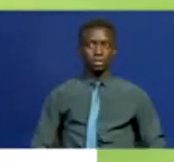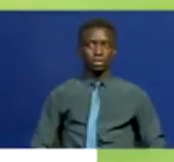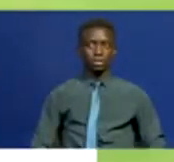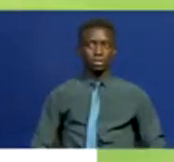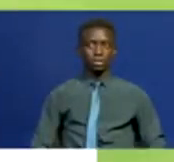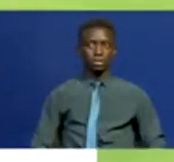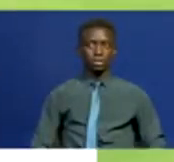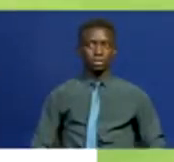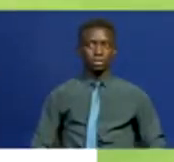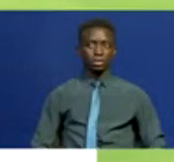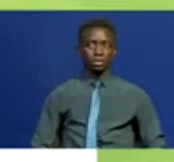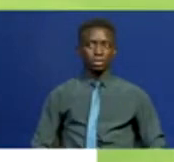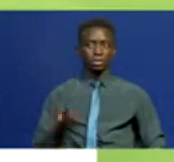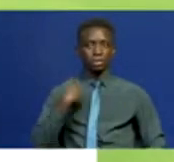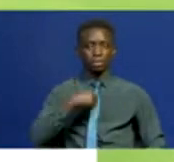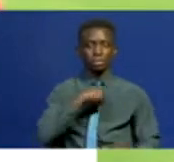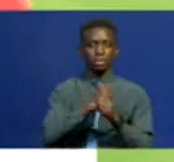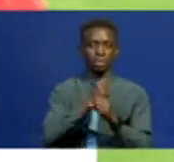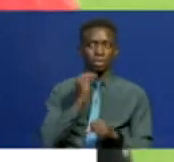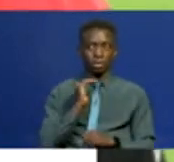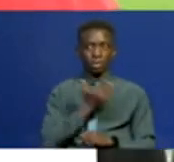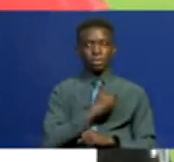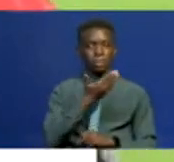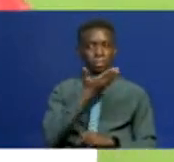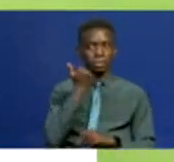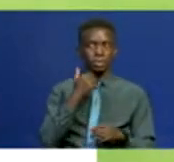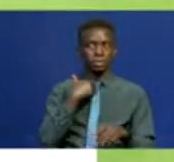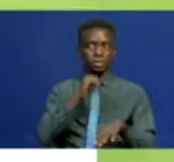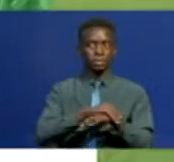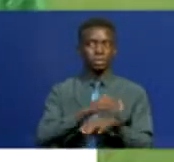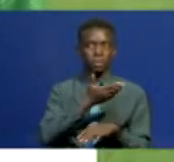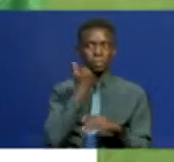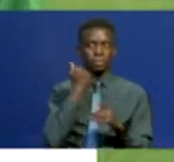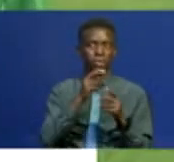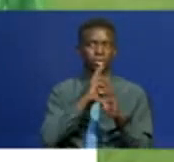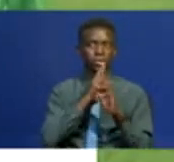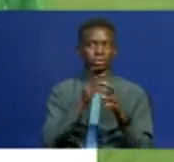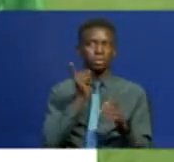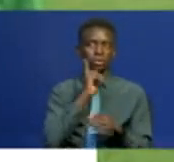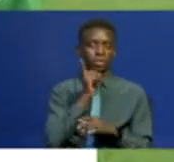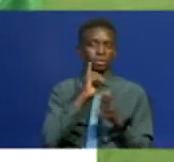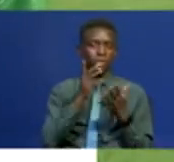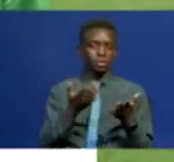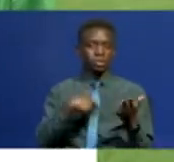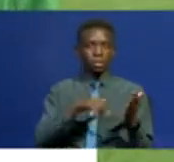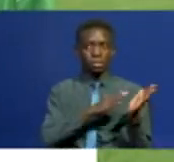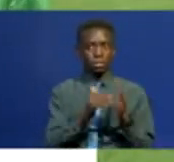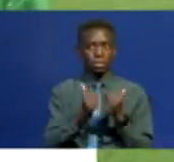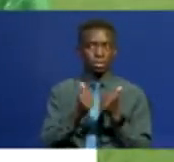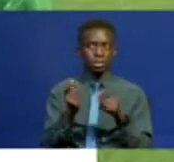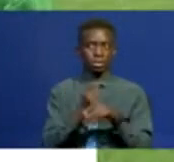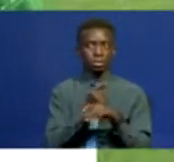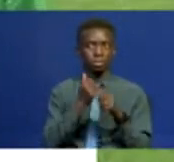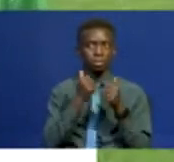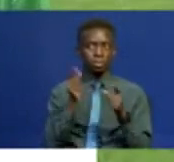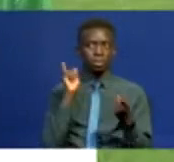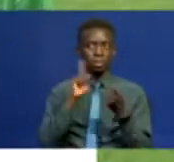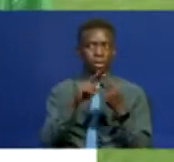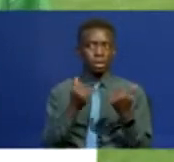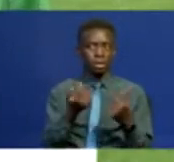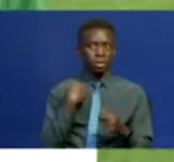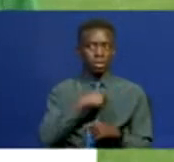Well, and doing our best to get the best results we can get tomorrow. Kujipanga tumejipanga, zoezi imekuwa poa hadi sasa